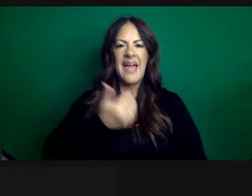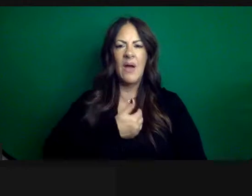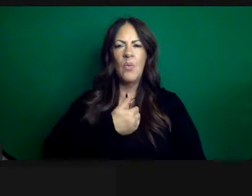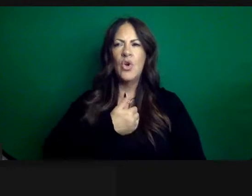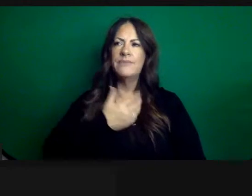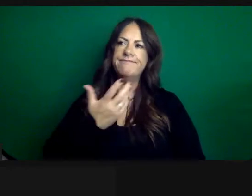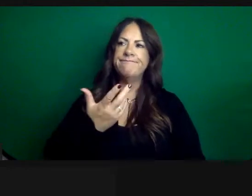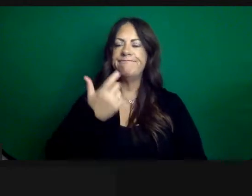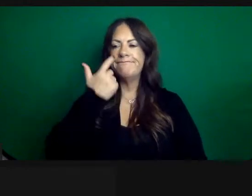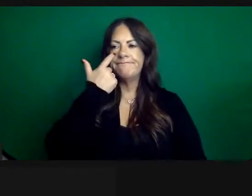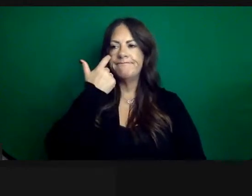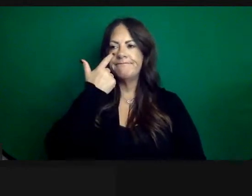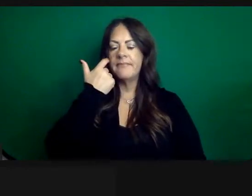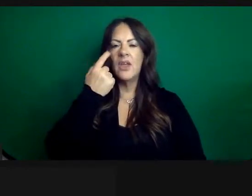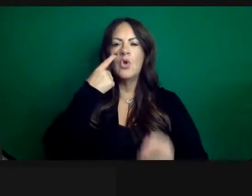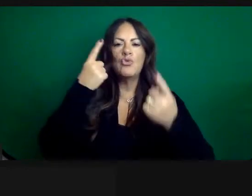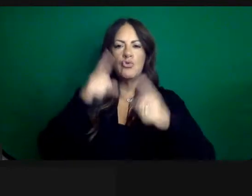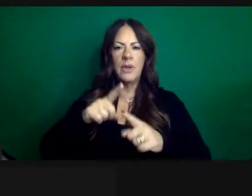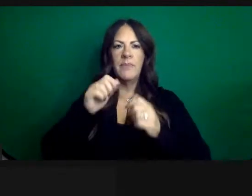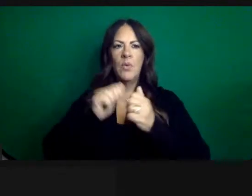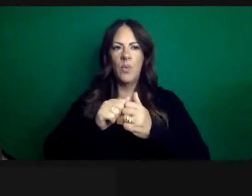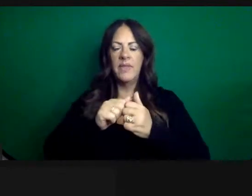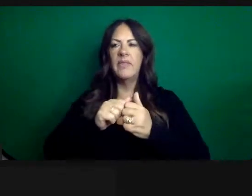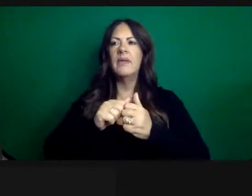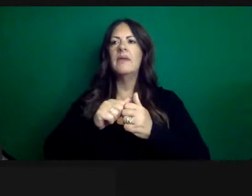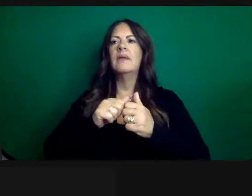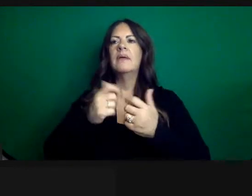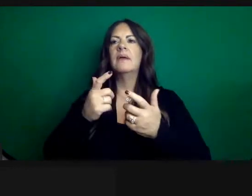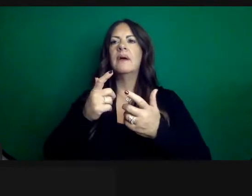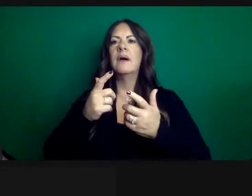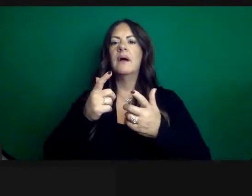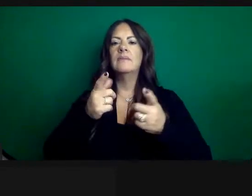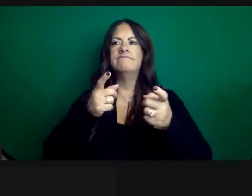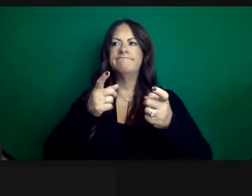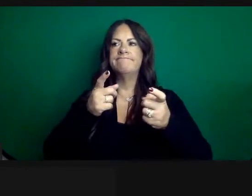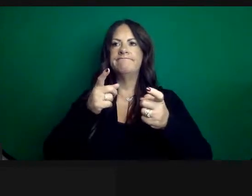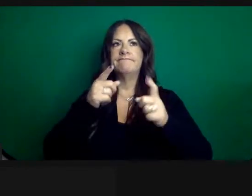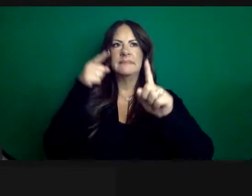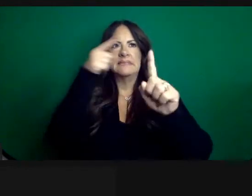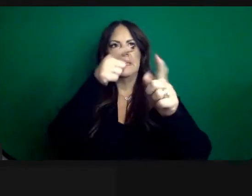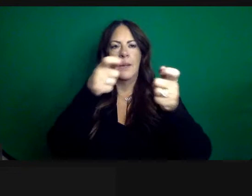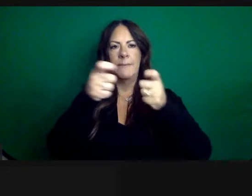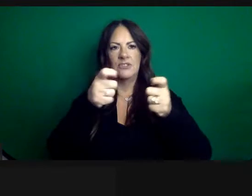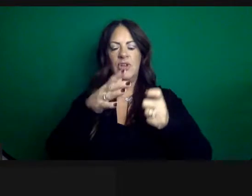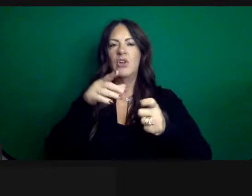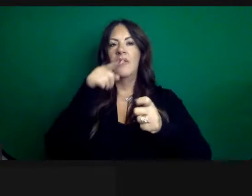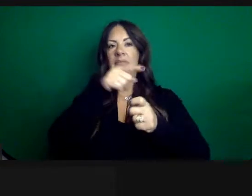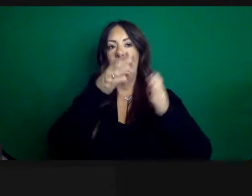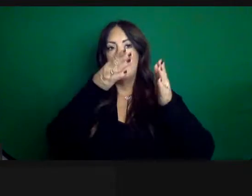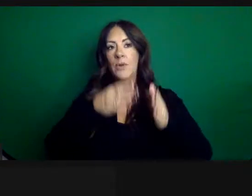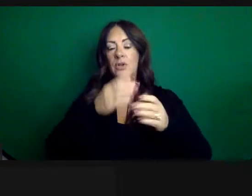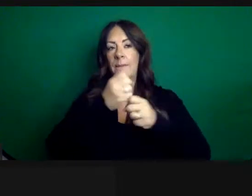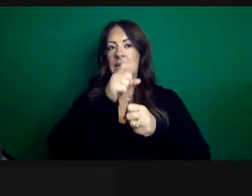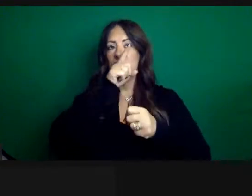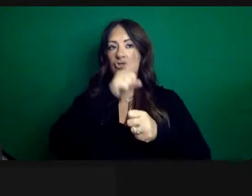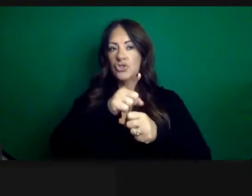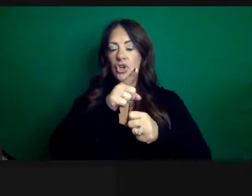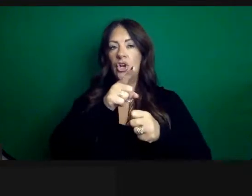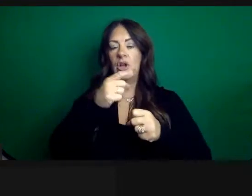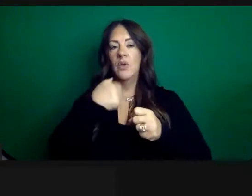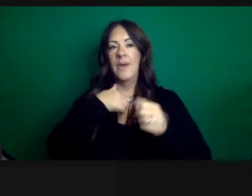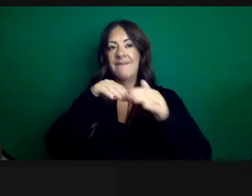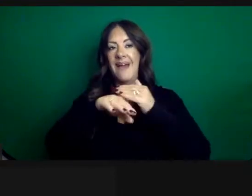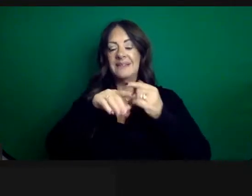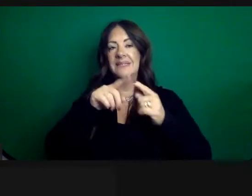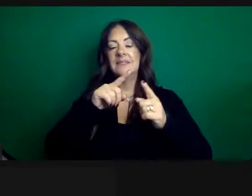third-party agreement and administrator, to be able to ensure that statewide there's some